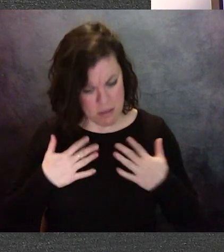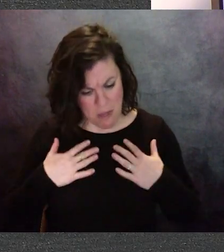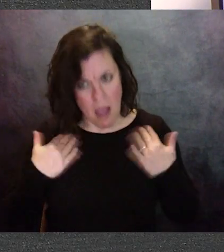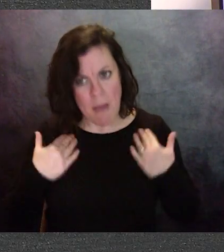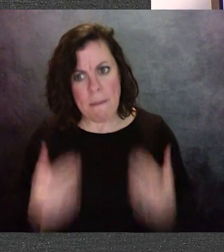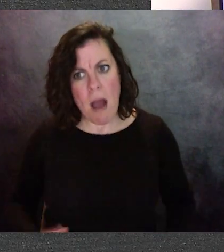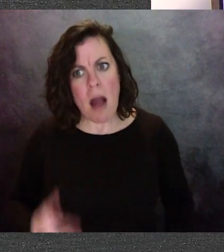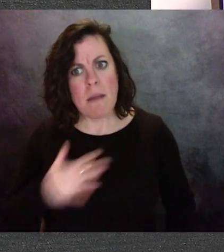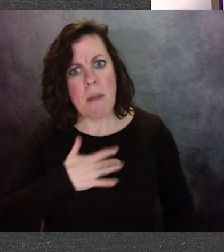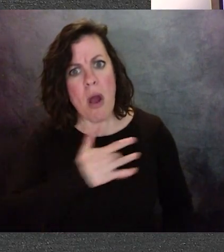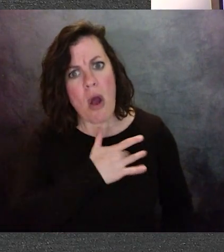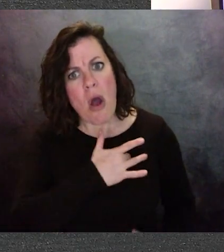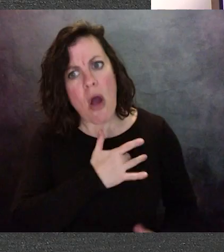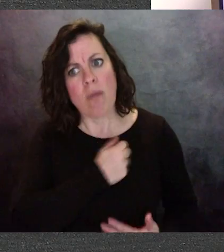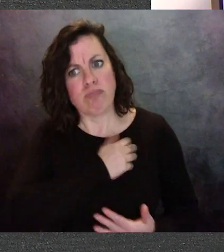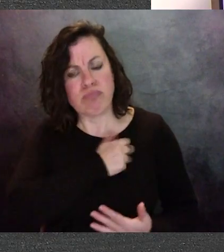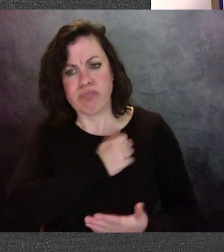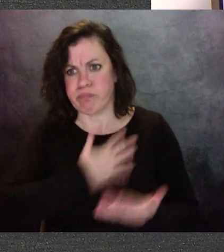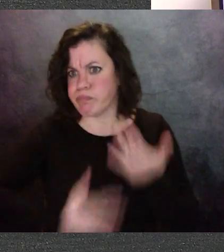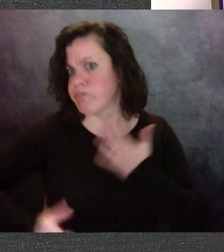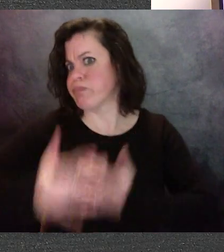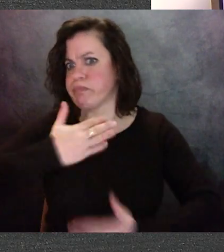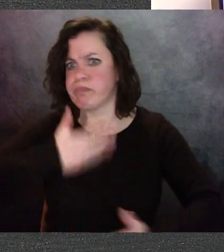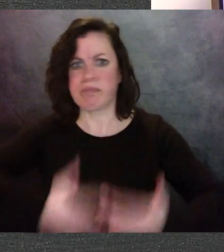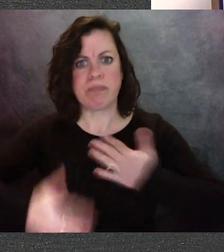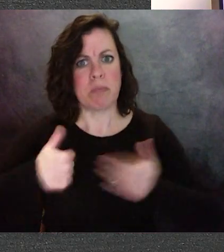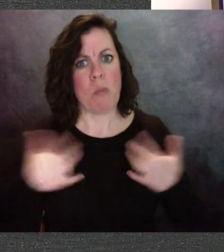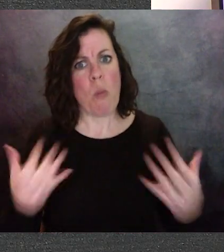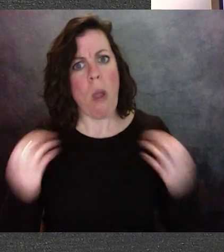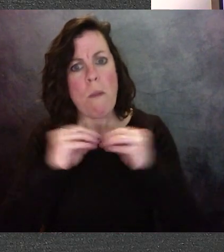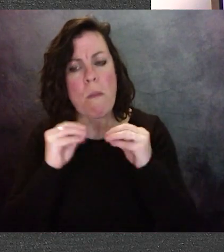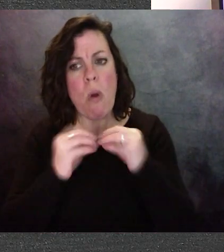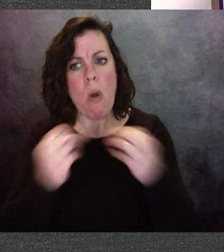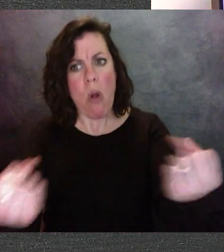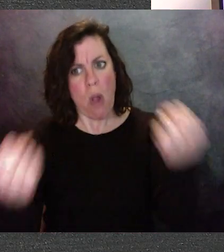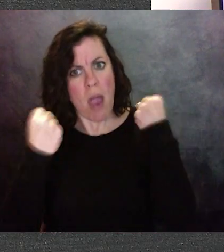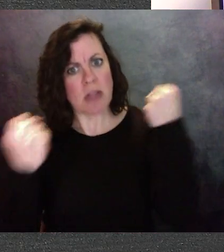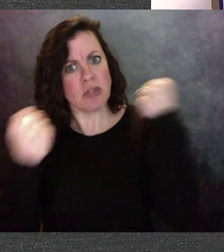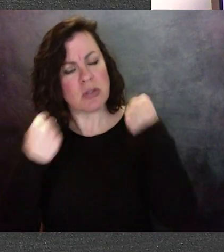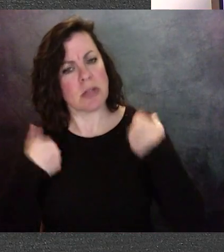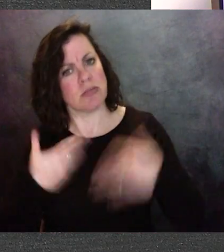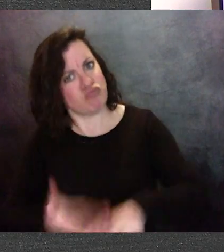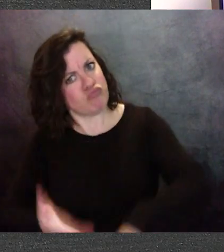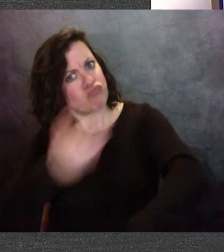can shape up together. So I'm going to draw a little heart on it.